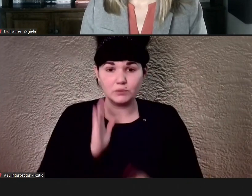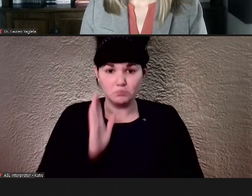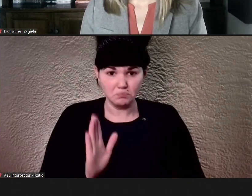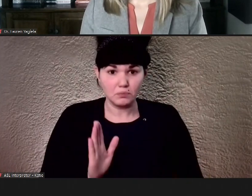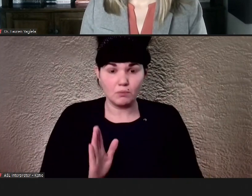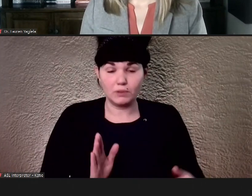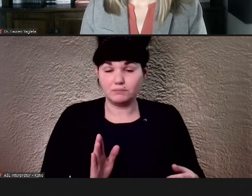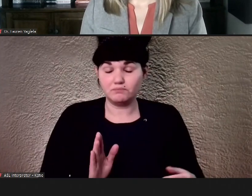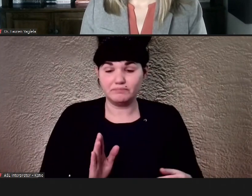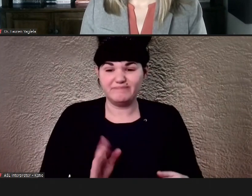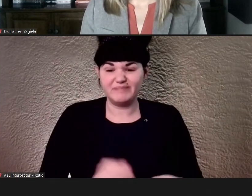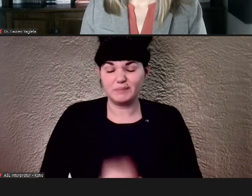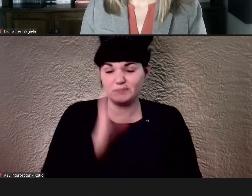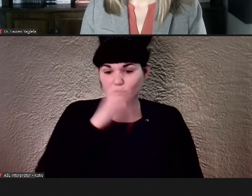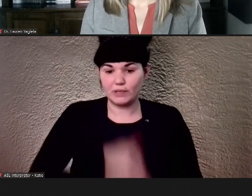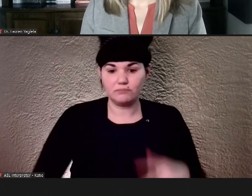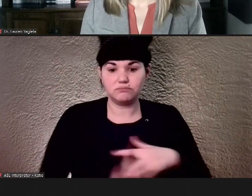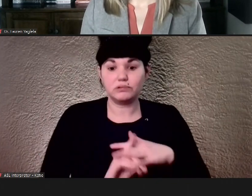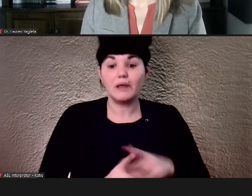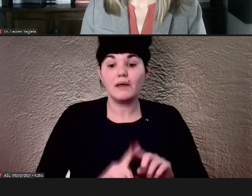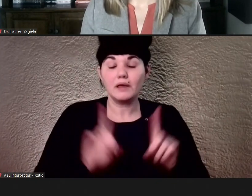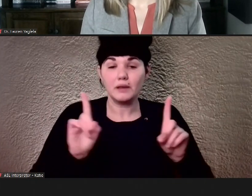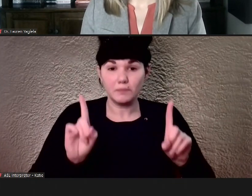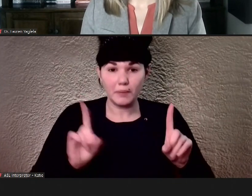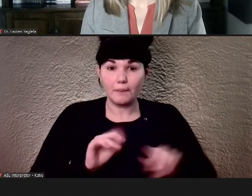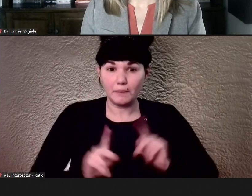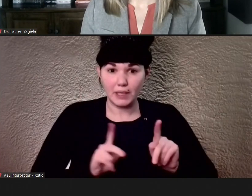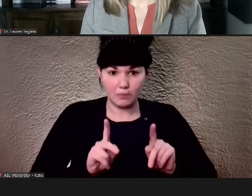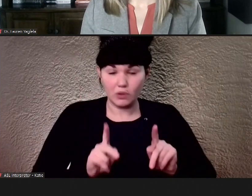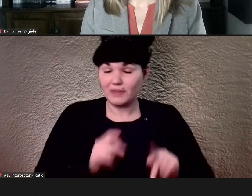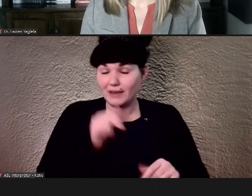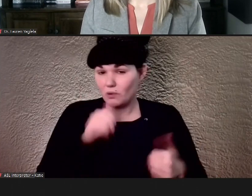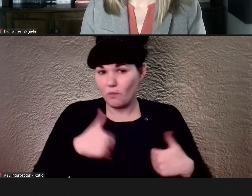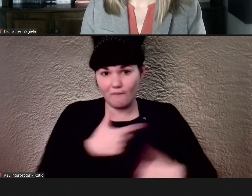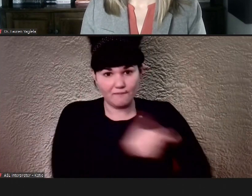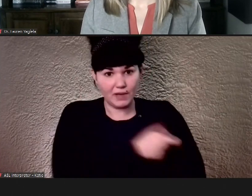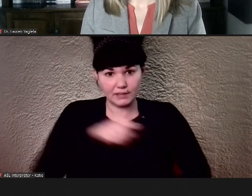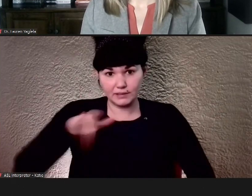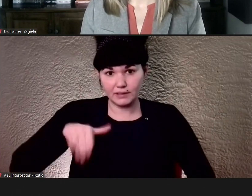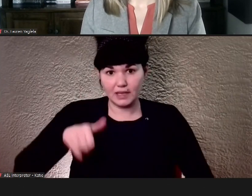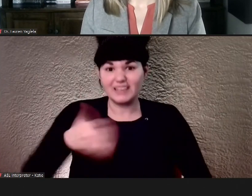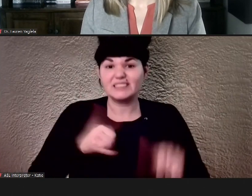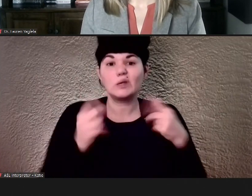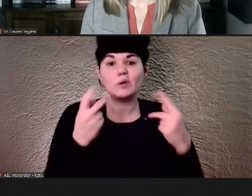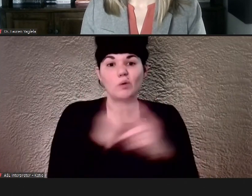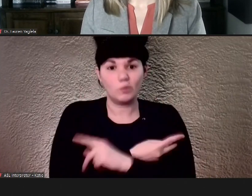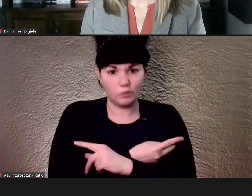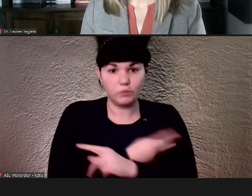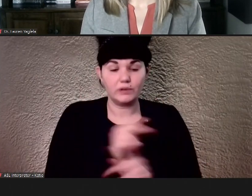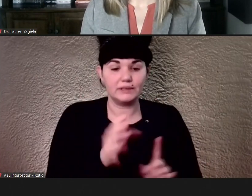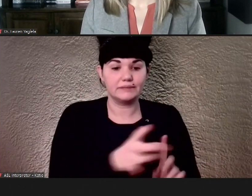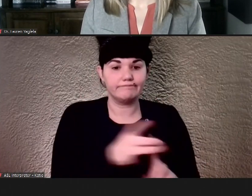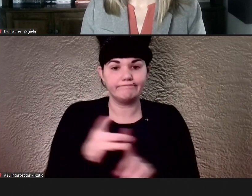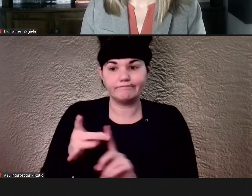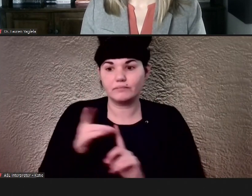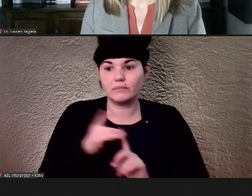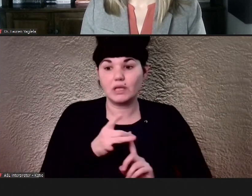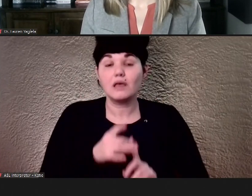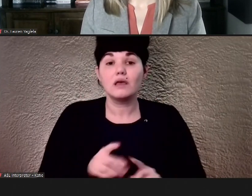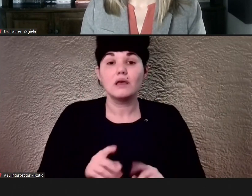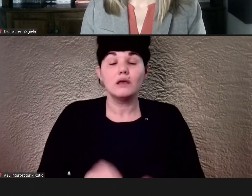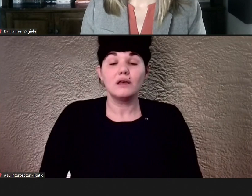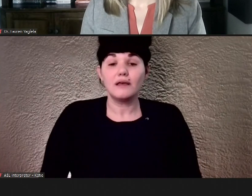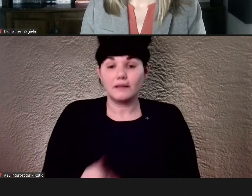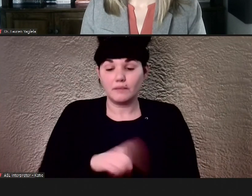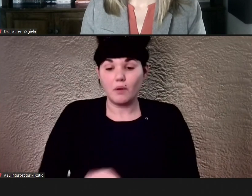Omicron, people who are unvaccinated are still fueling the surge in cases, but most especially hospitalizations